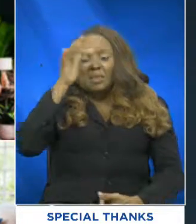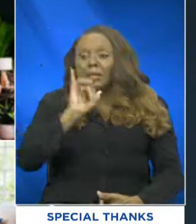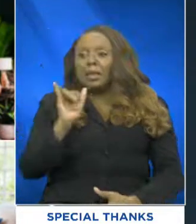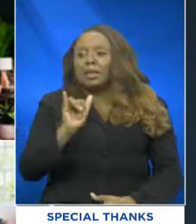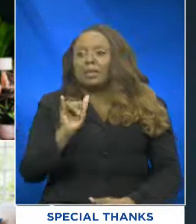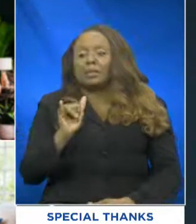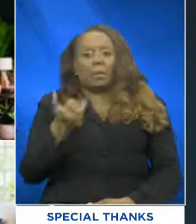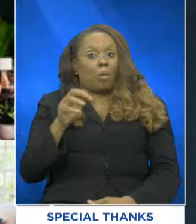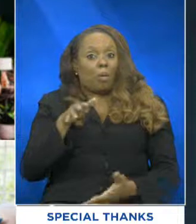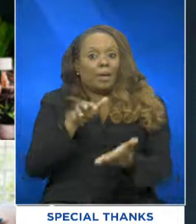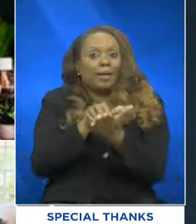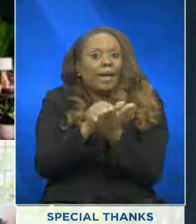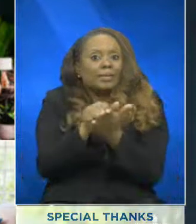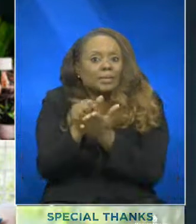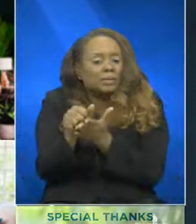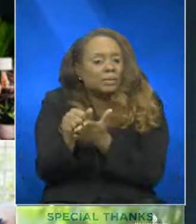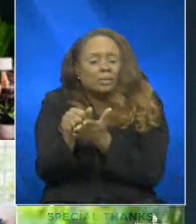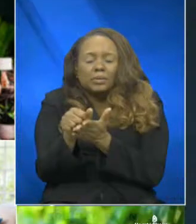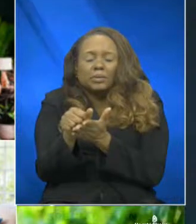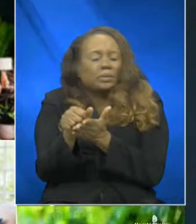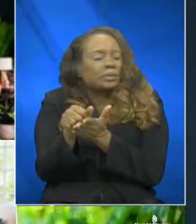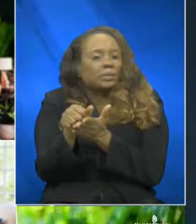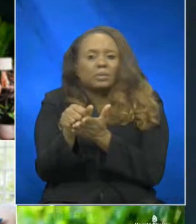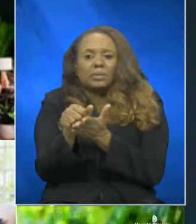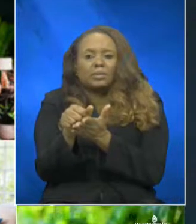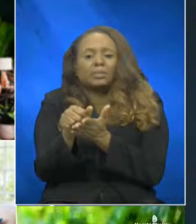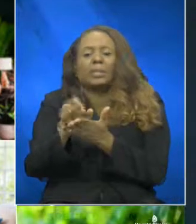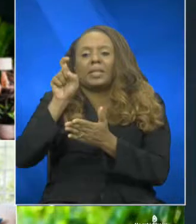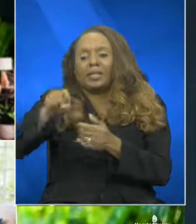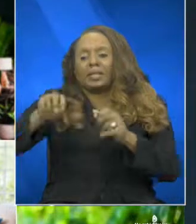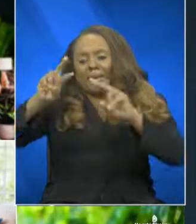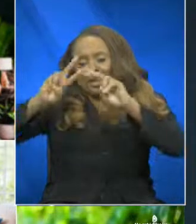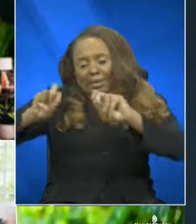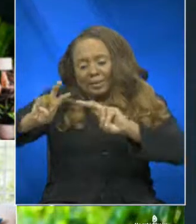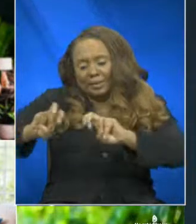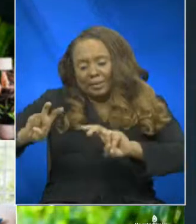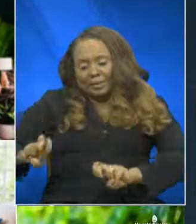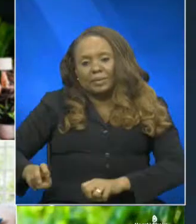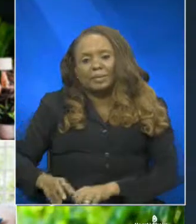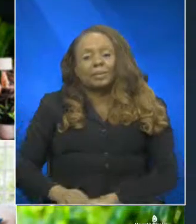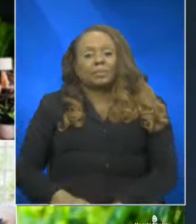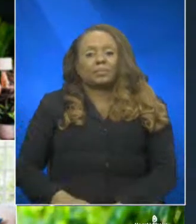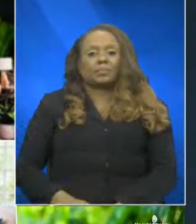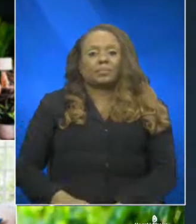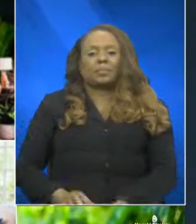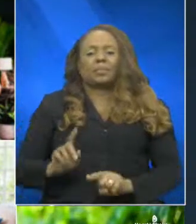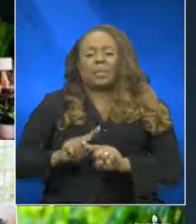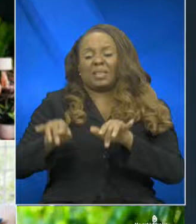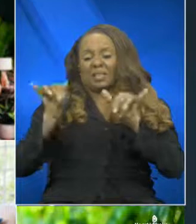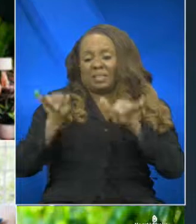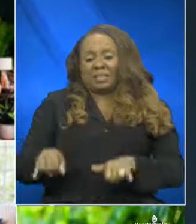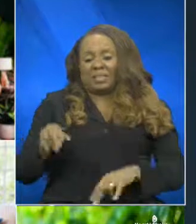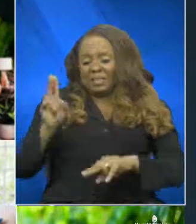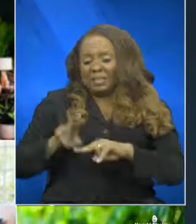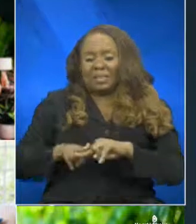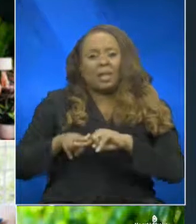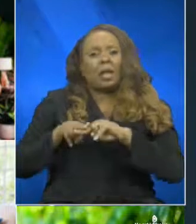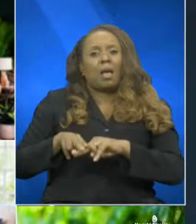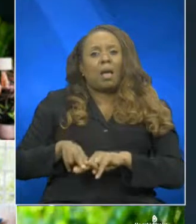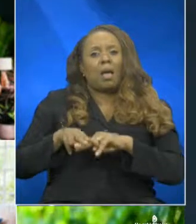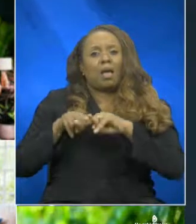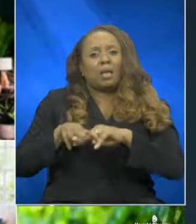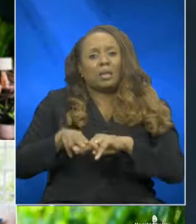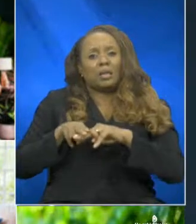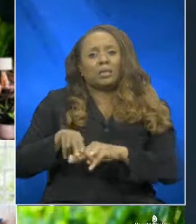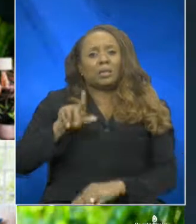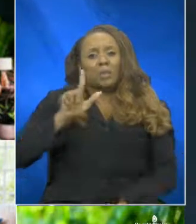even cancer and stuff, those are things that need to be assessed. But at 24 hours, I have to apologize on behalf of the